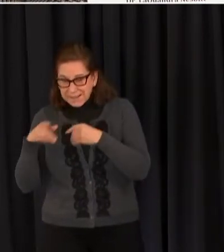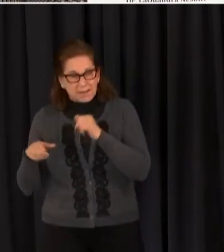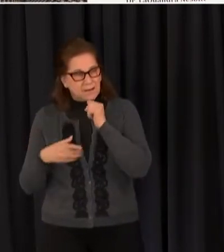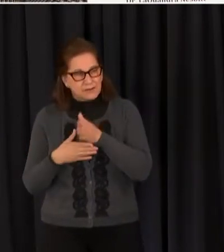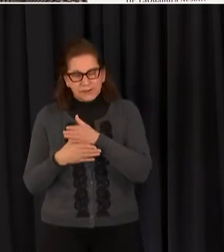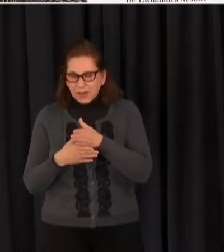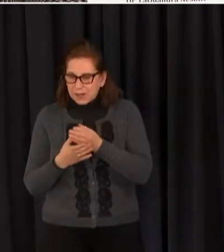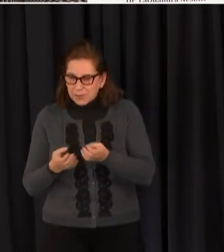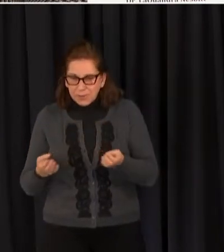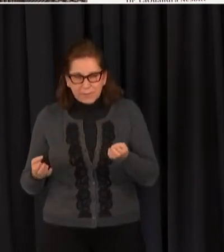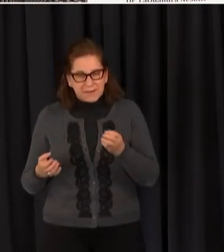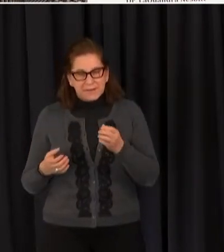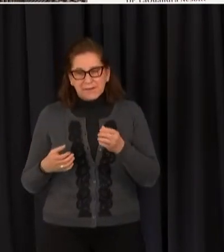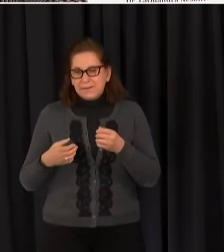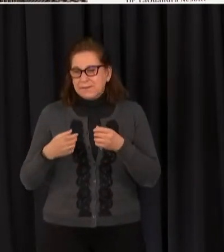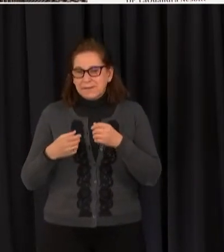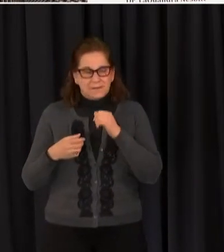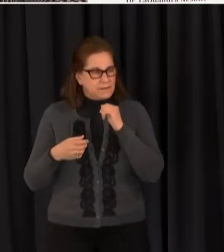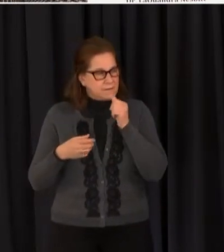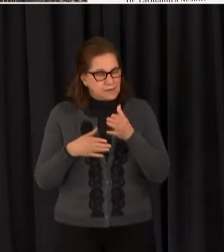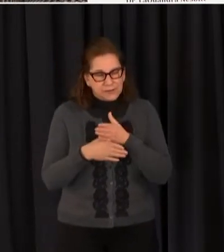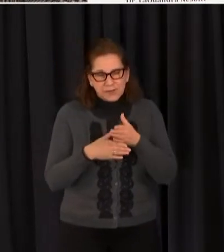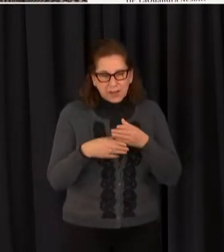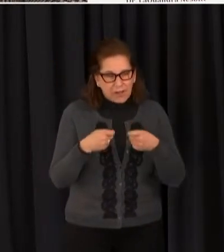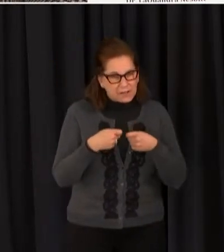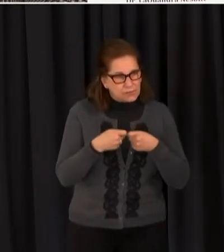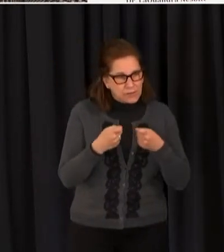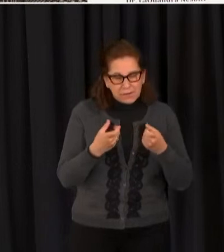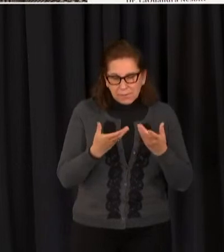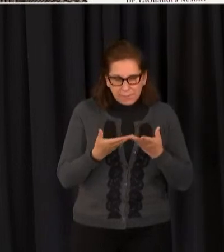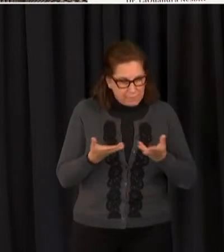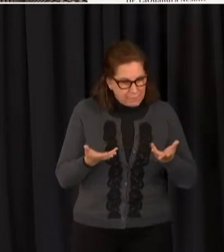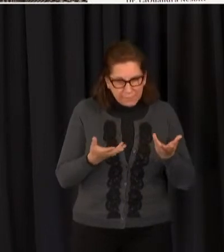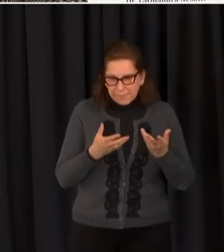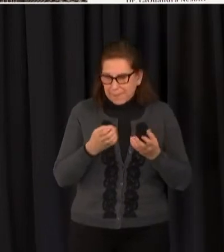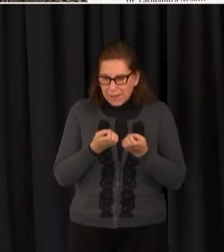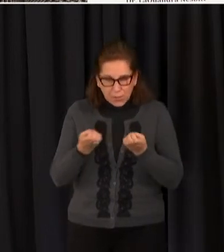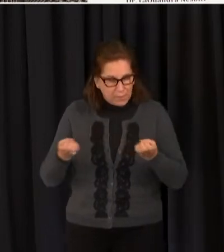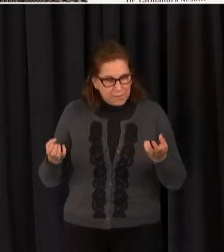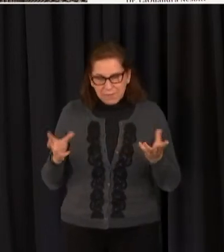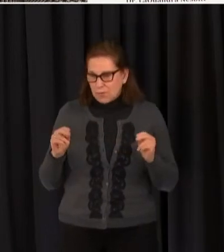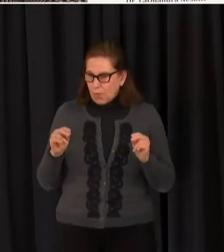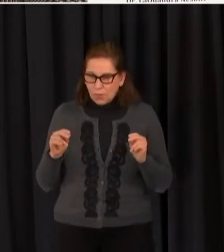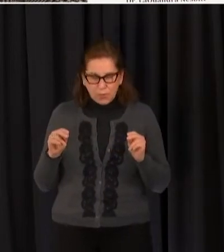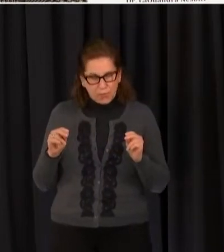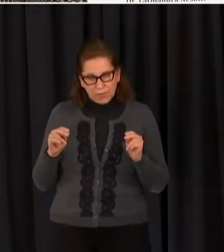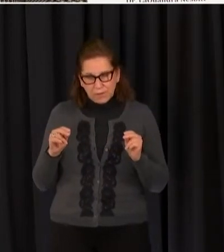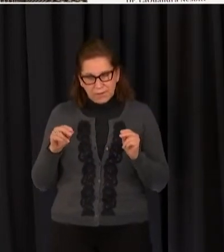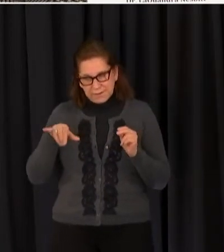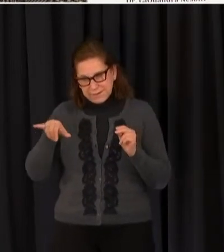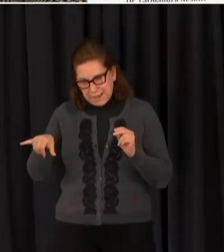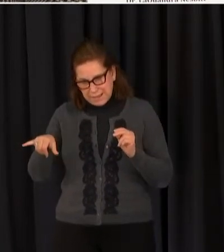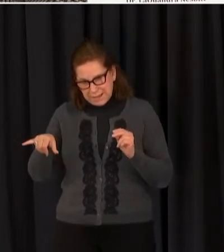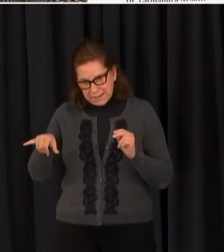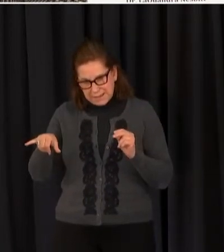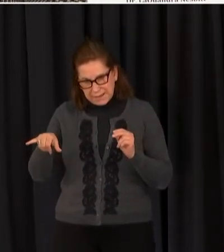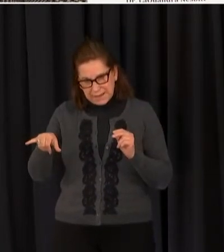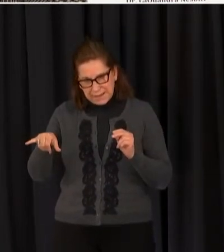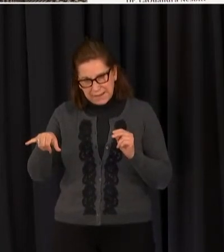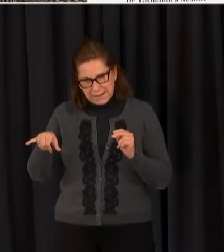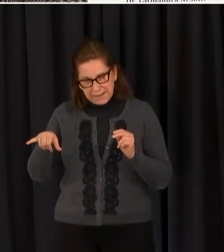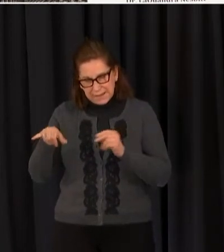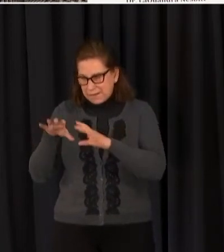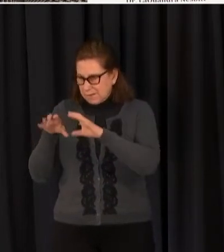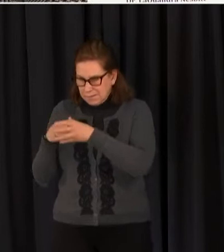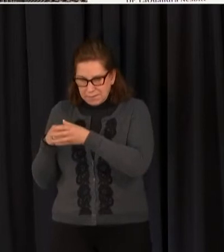equipment, electronic devices, and school supplies in the building, and recognizing, again, similar to cohorts and mixing, the lack of cohorts